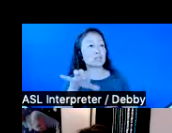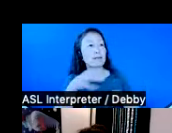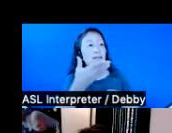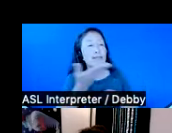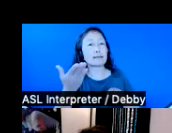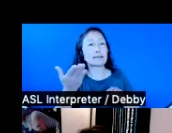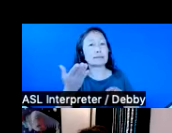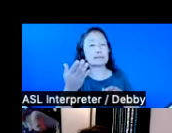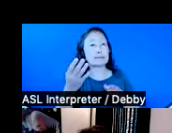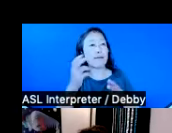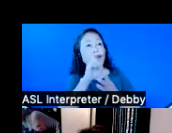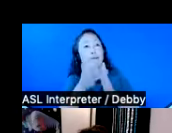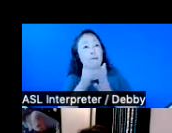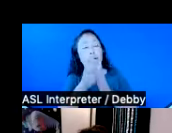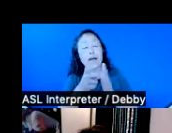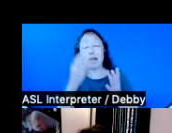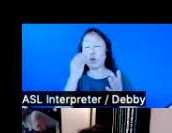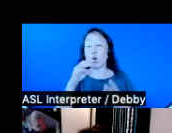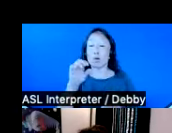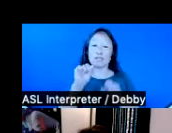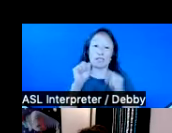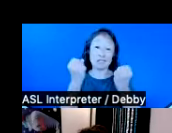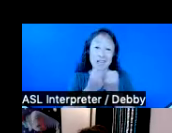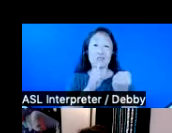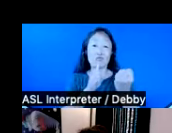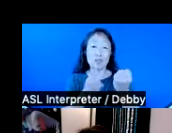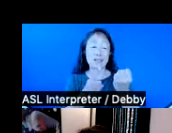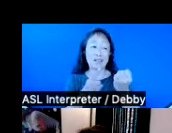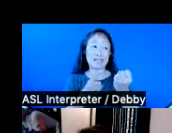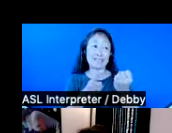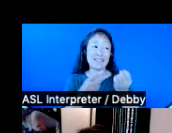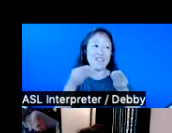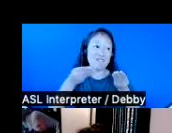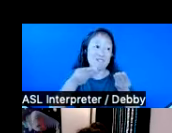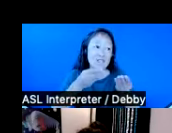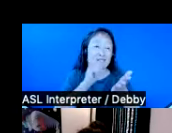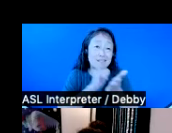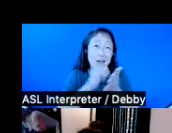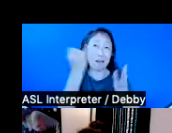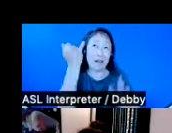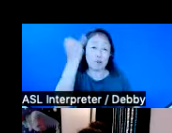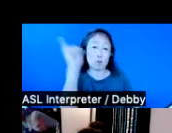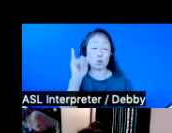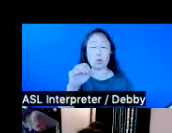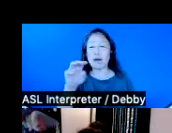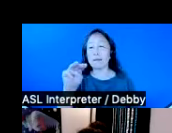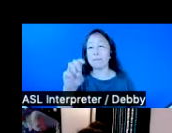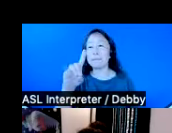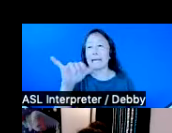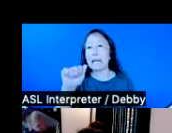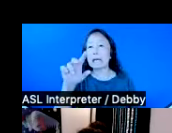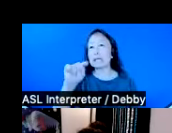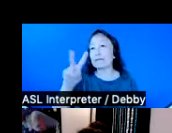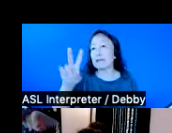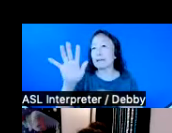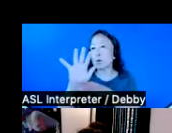and society feeds that stuff too, all of the media and all of the things. That's why I